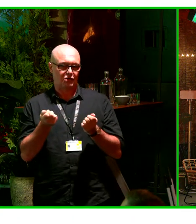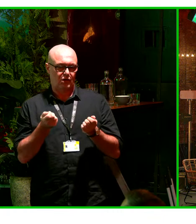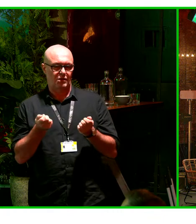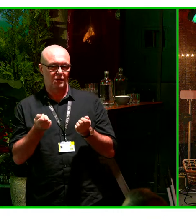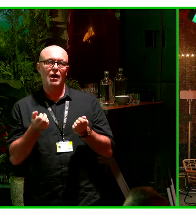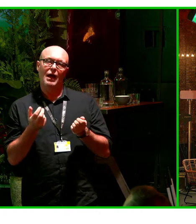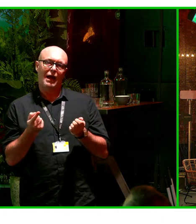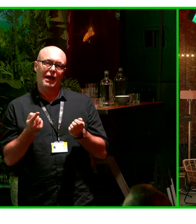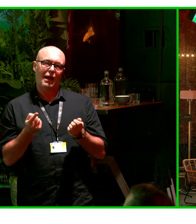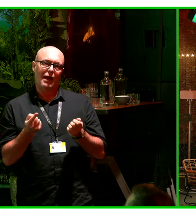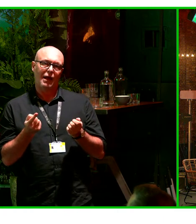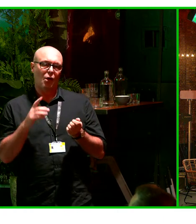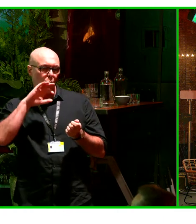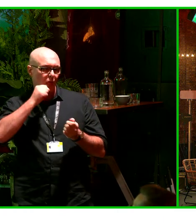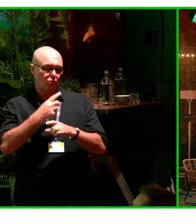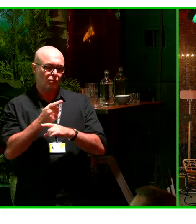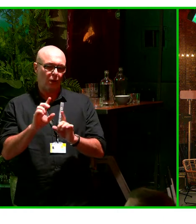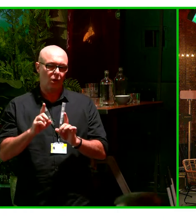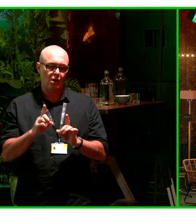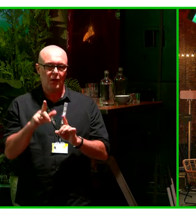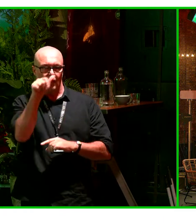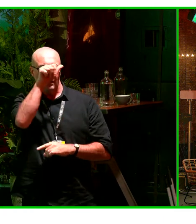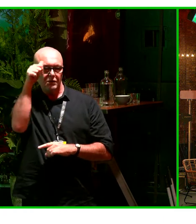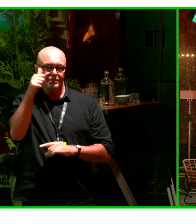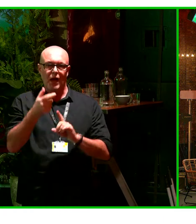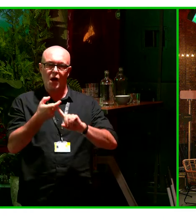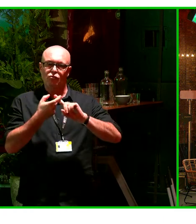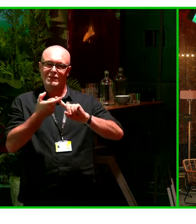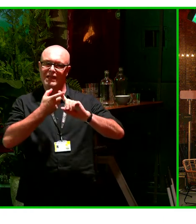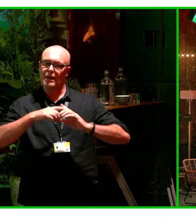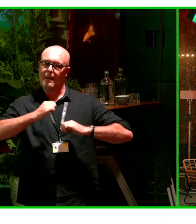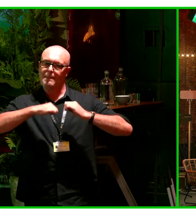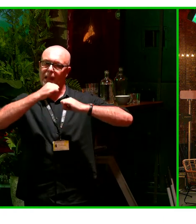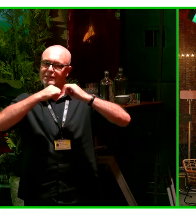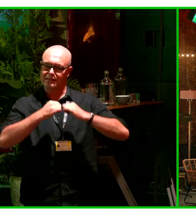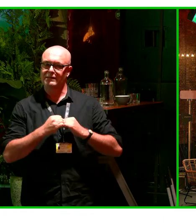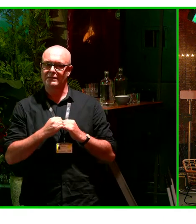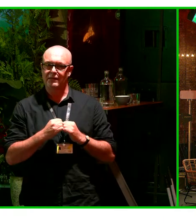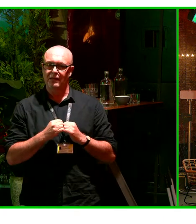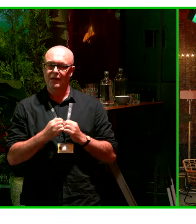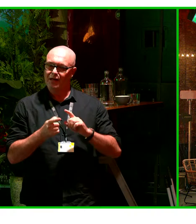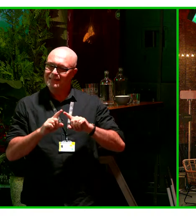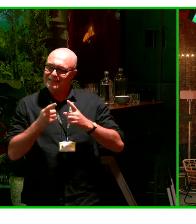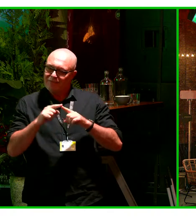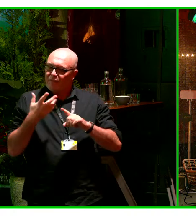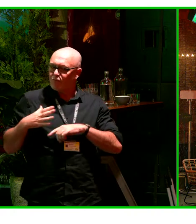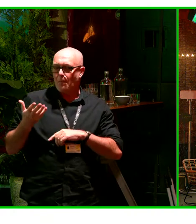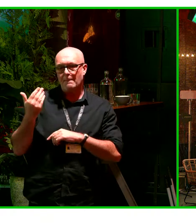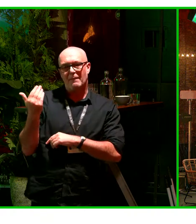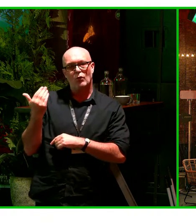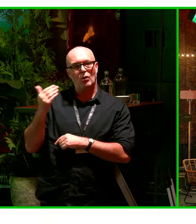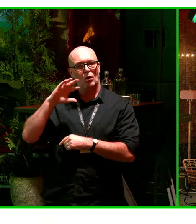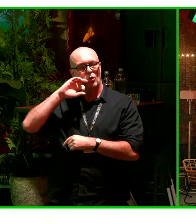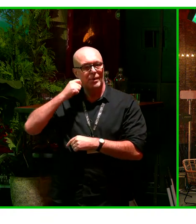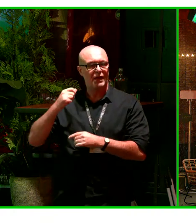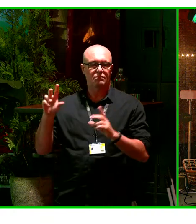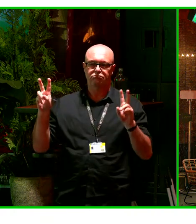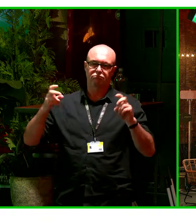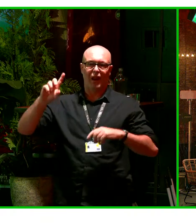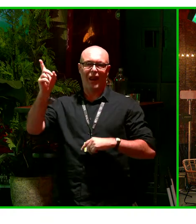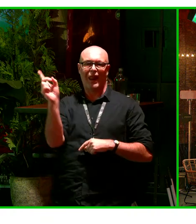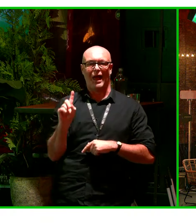And we're going to be talking about smart and resilient buildings. So it's a bit different from the last session. It's going to be a lightning talk. So we're